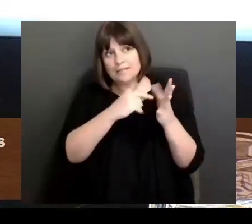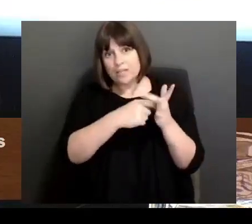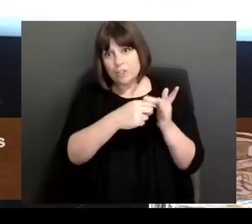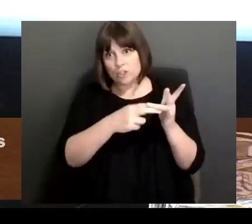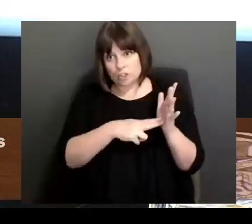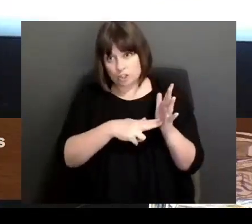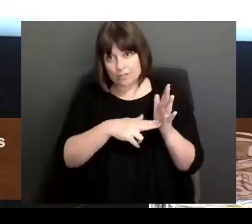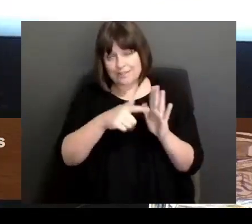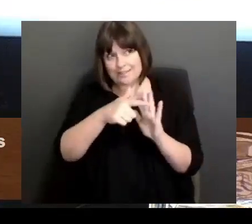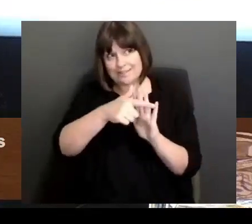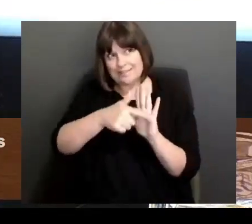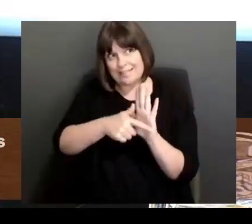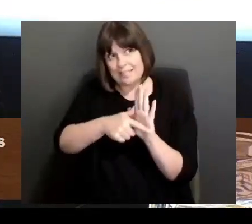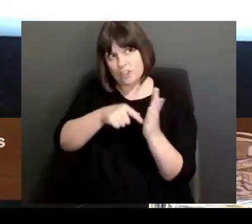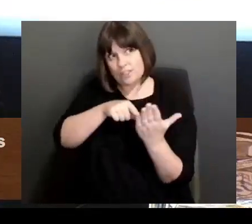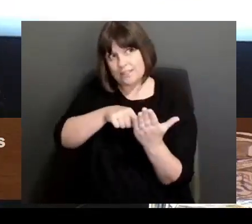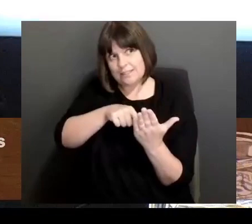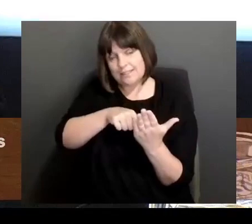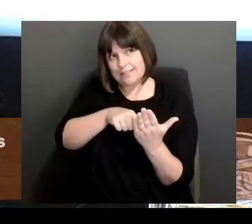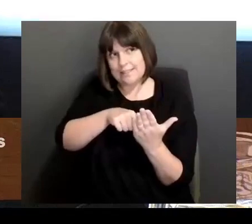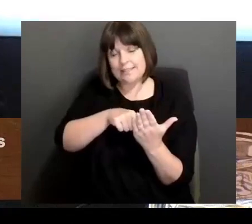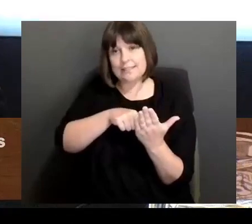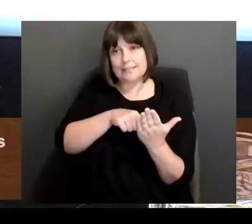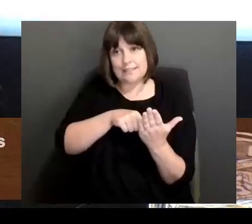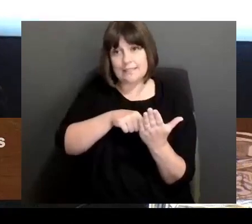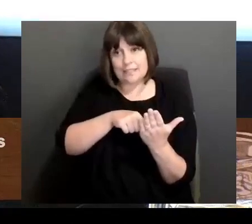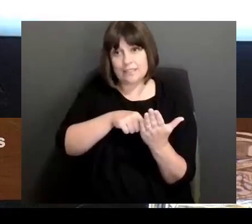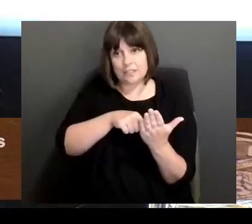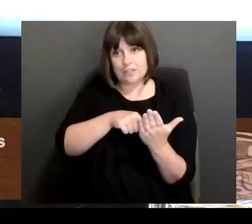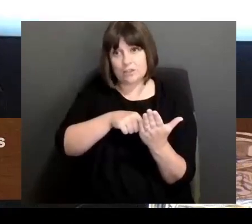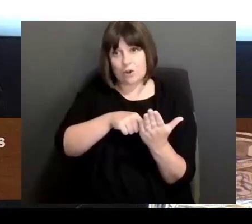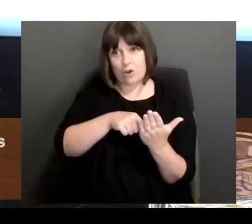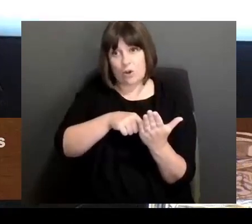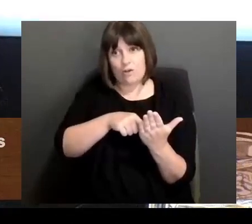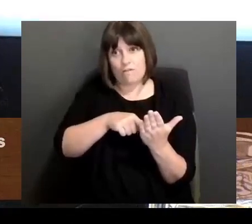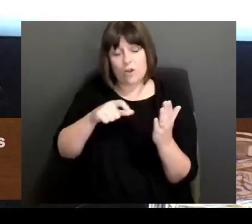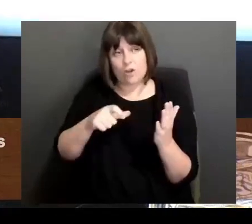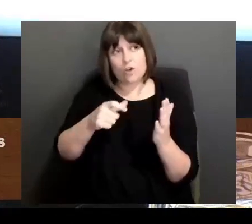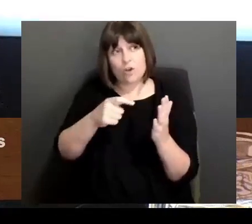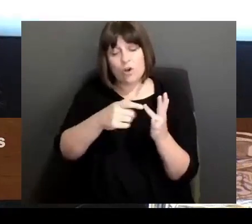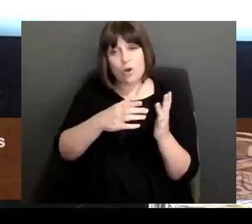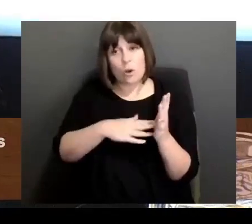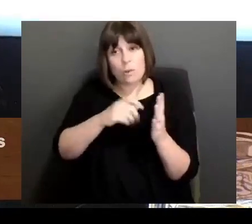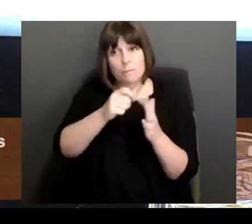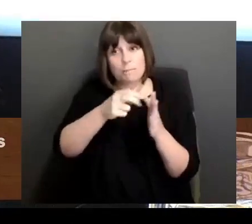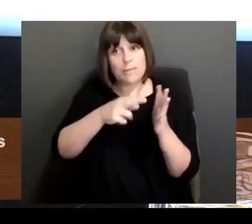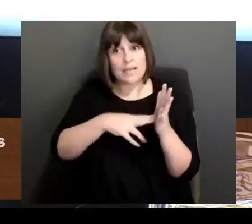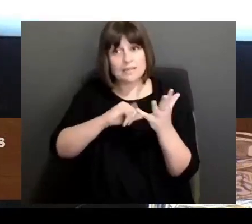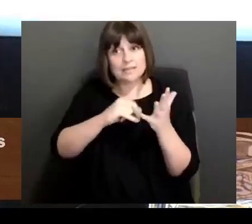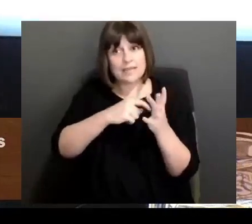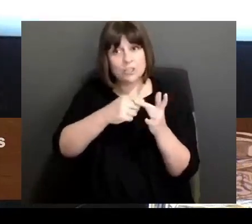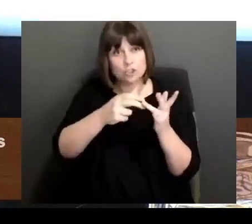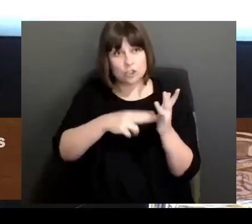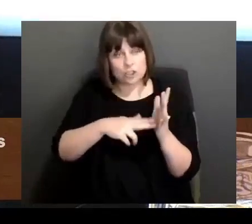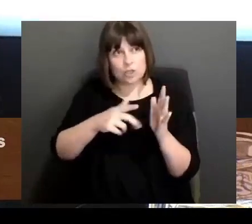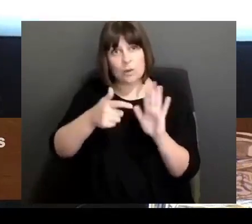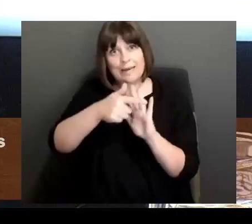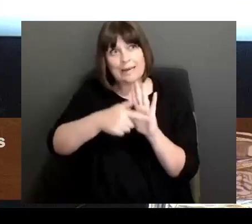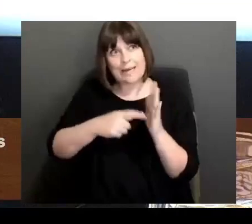legislative sense, in terms of compensation that is recognised legally for the purposes of